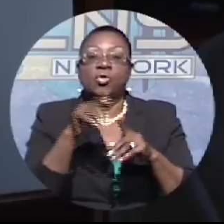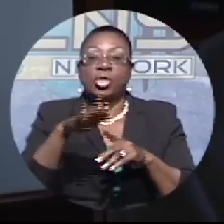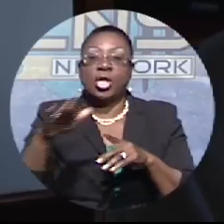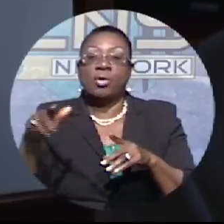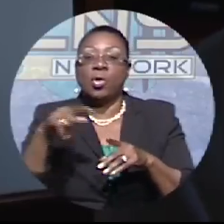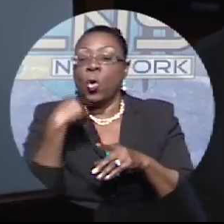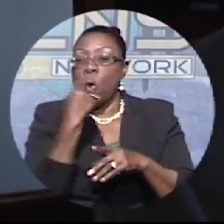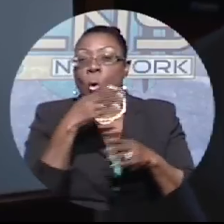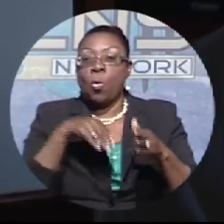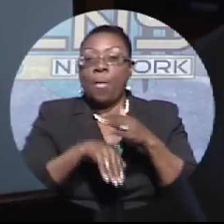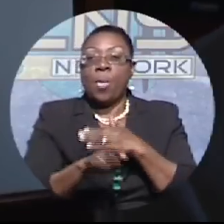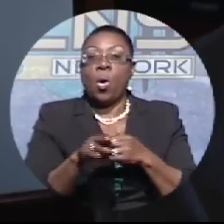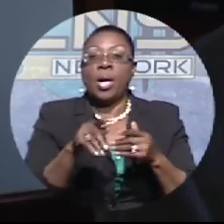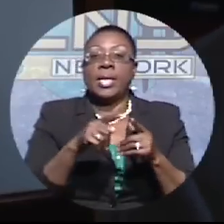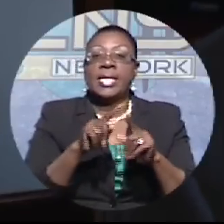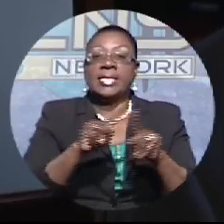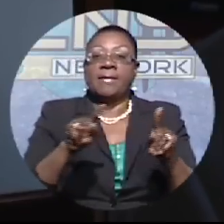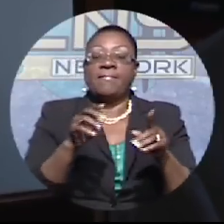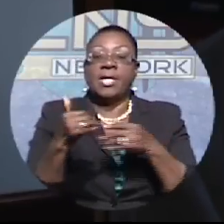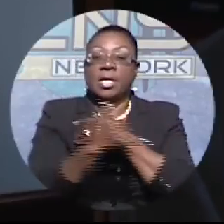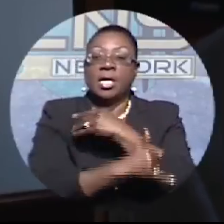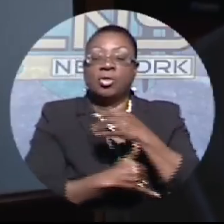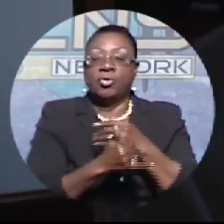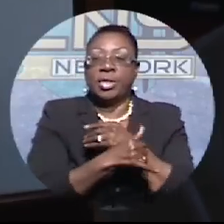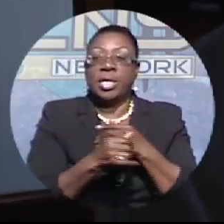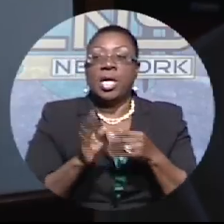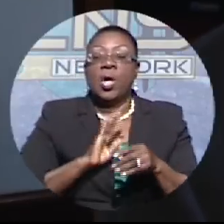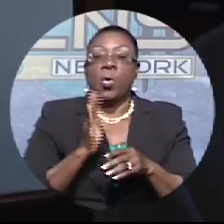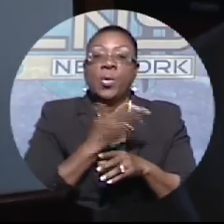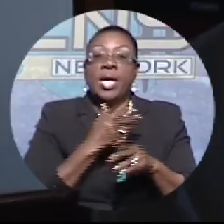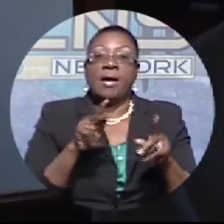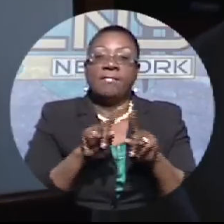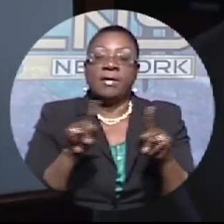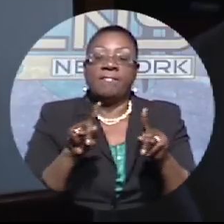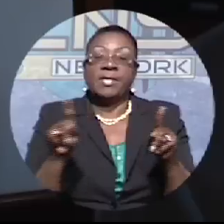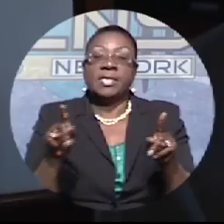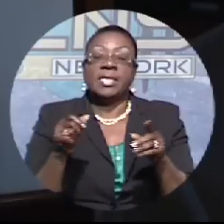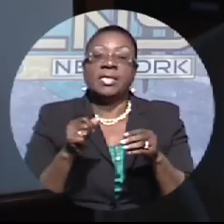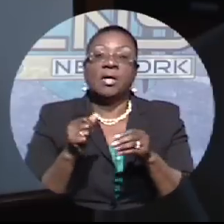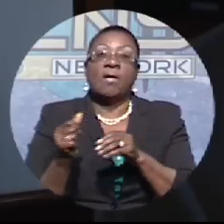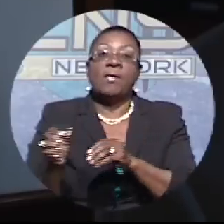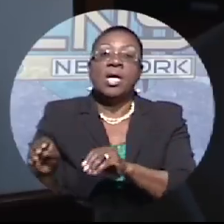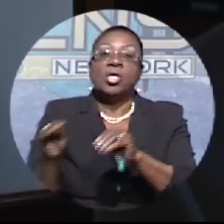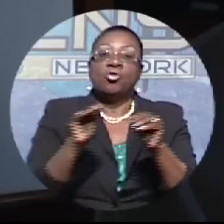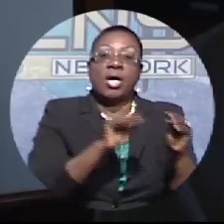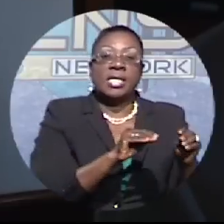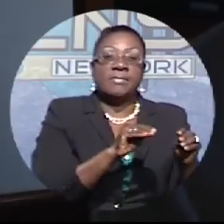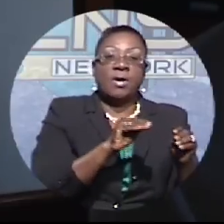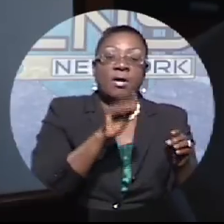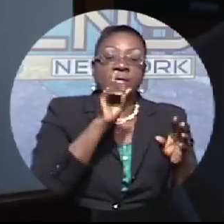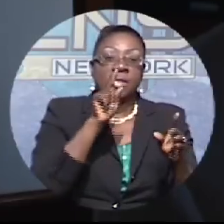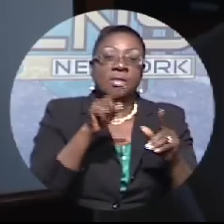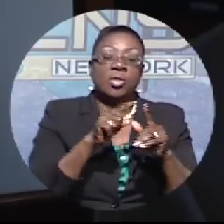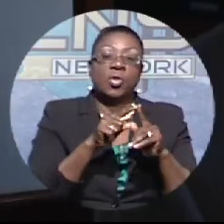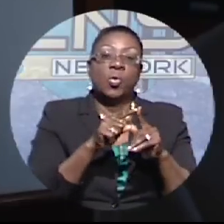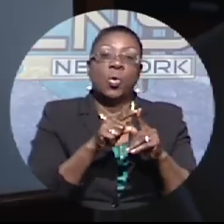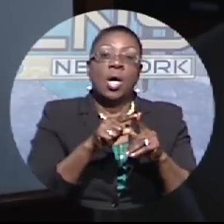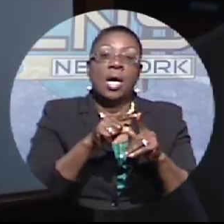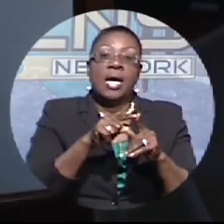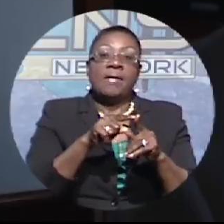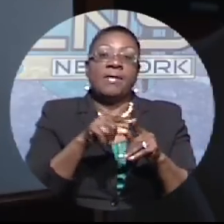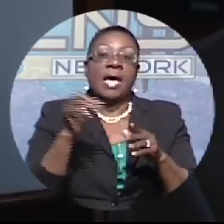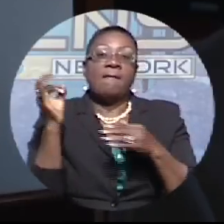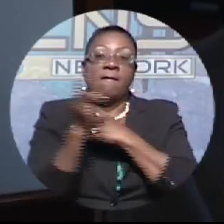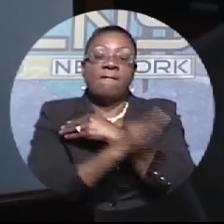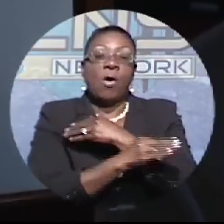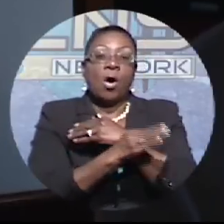have a problem also of gender inequality of transmission of citizenship from woman to foreign spouse here in